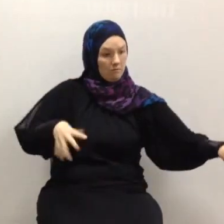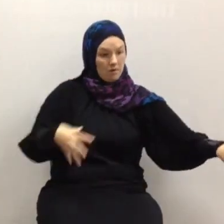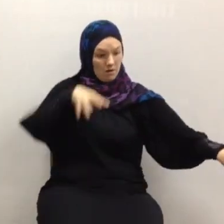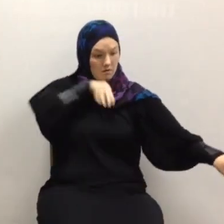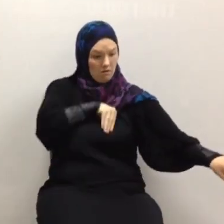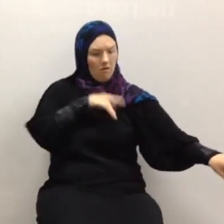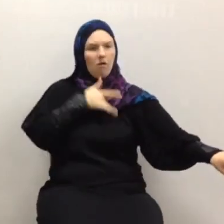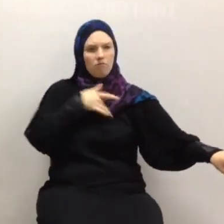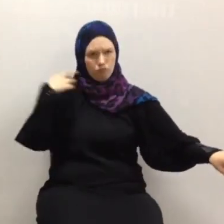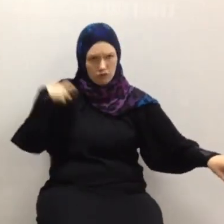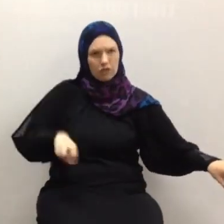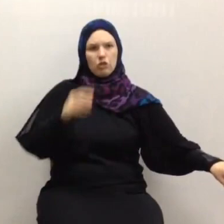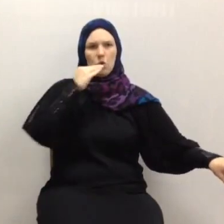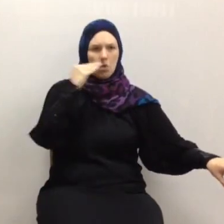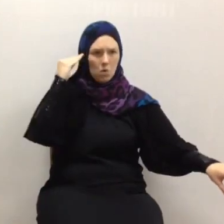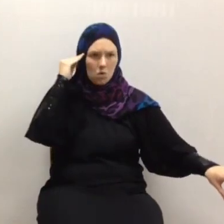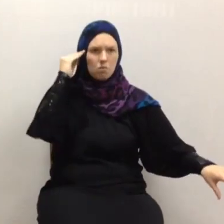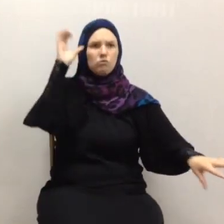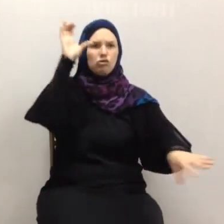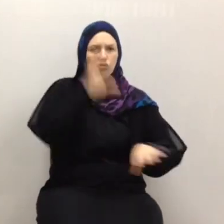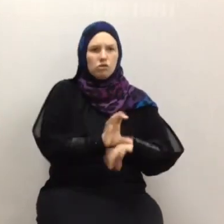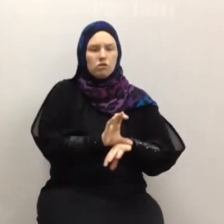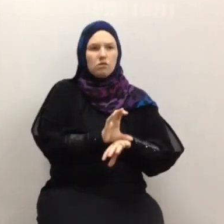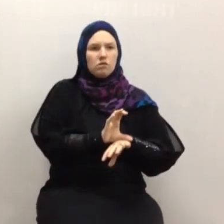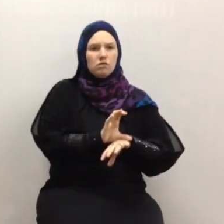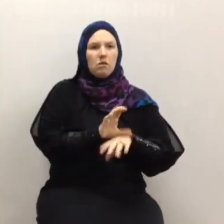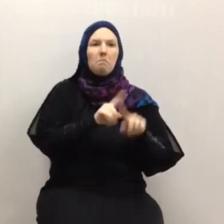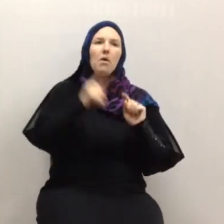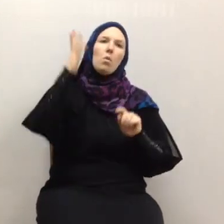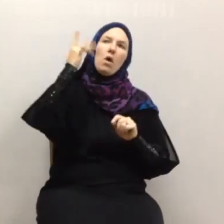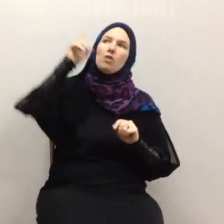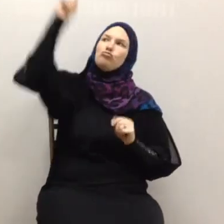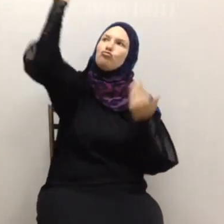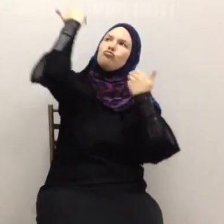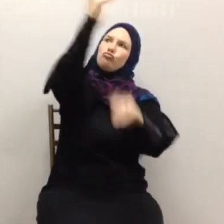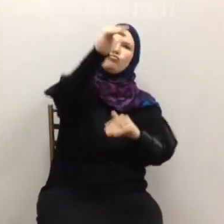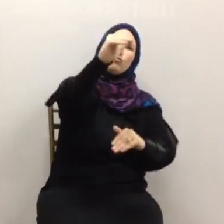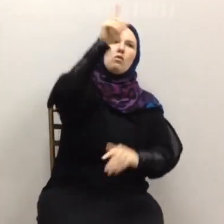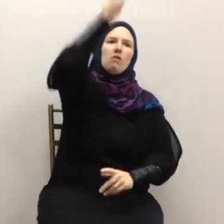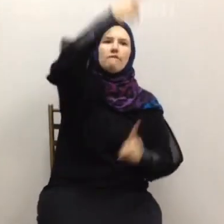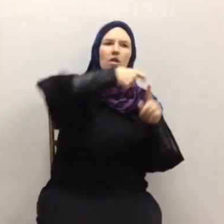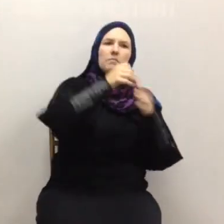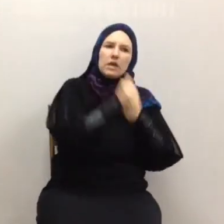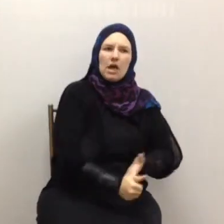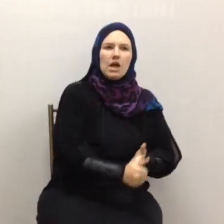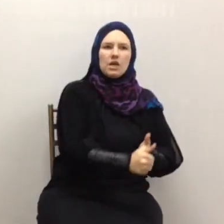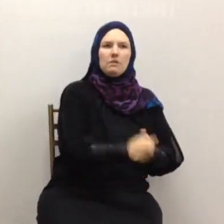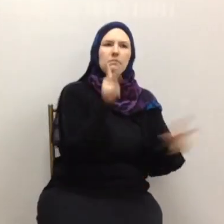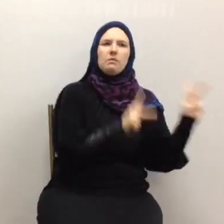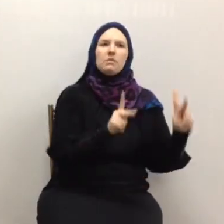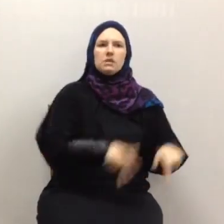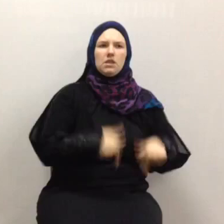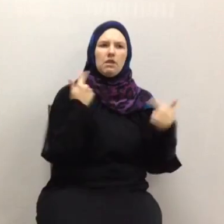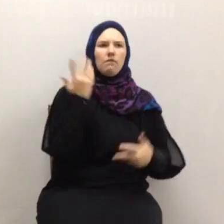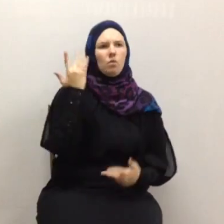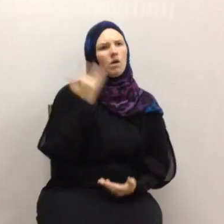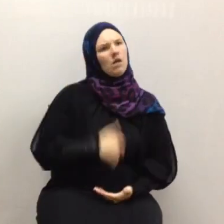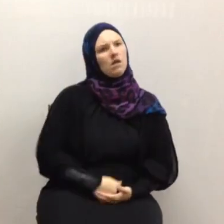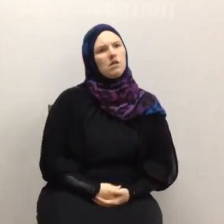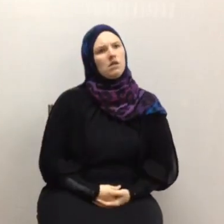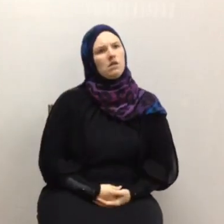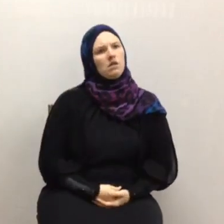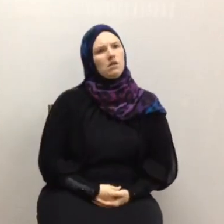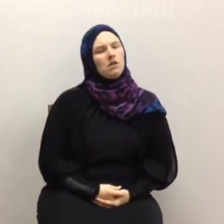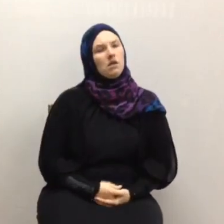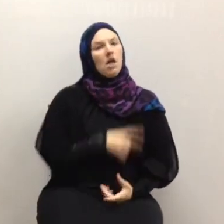they restrict Allah from guiding public life? And they are using their own